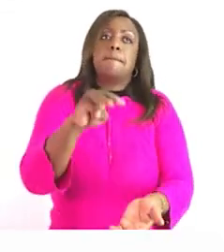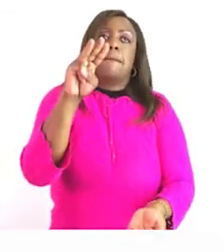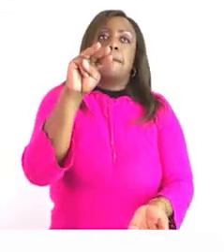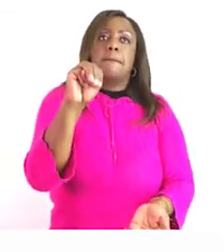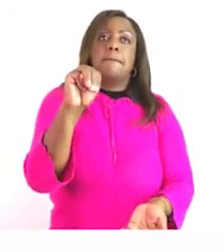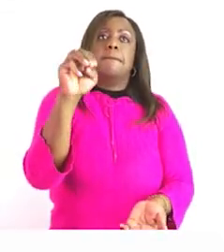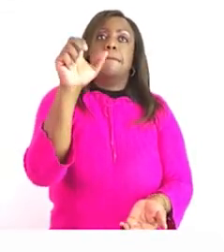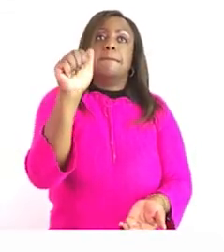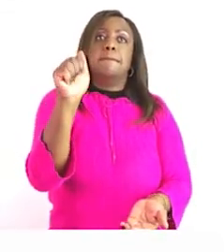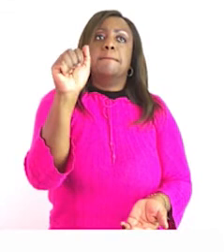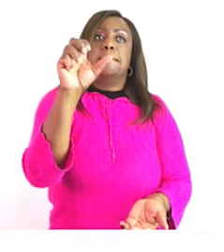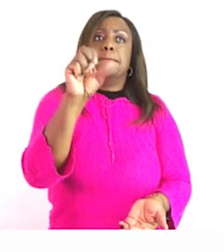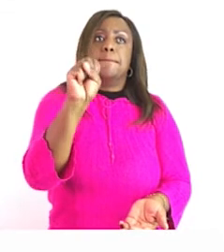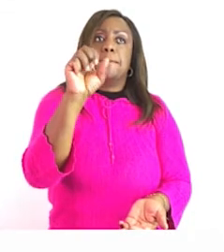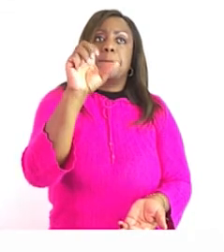The estimate,